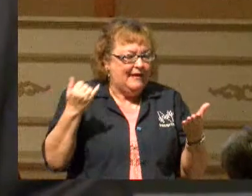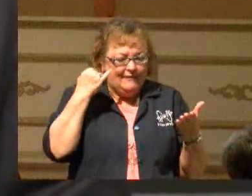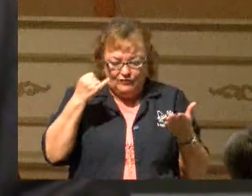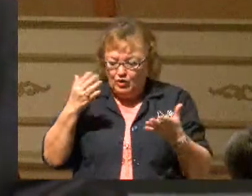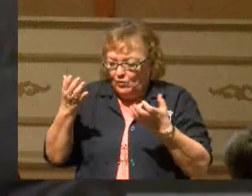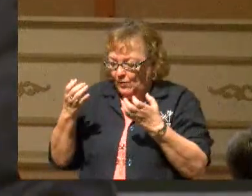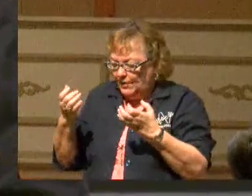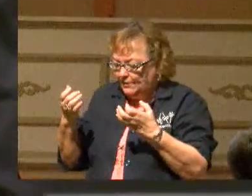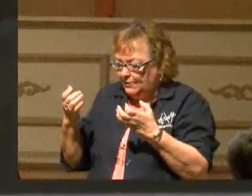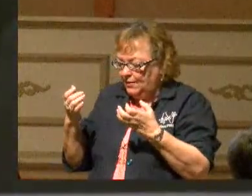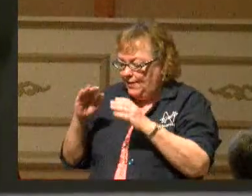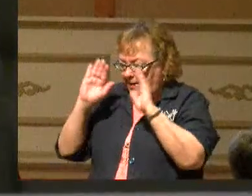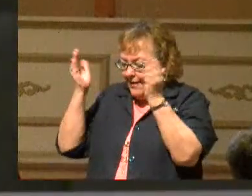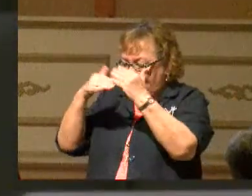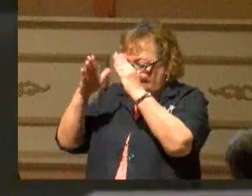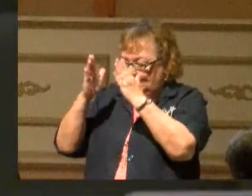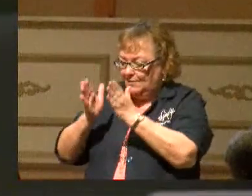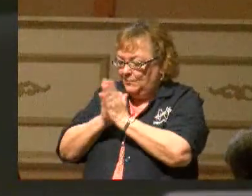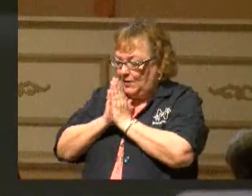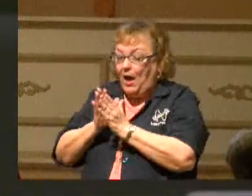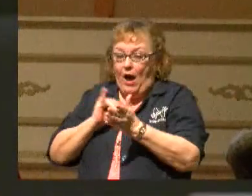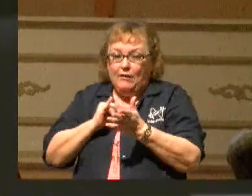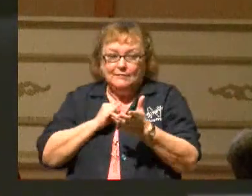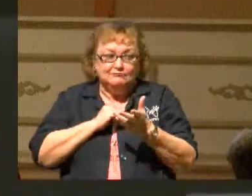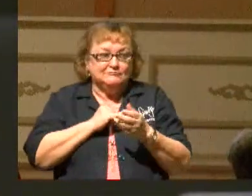heaven, pray. I want to go to heaven. sounds like fun to me.